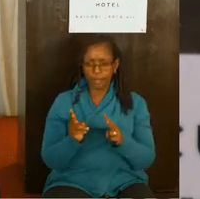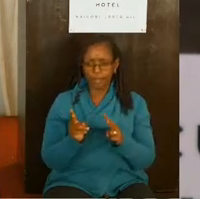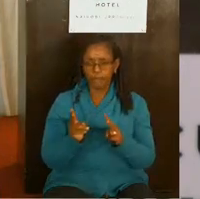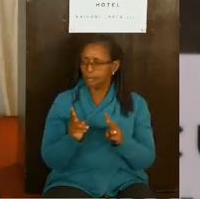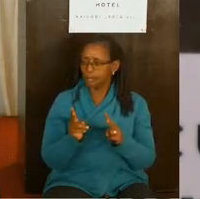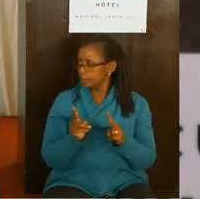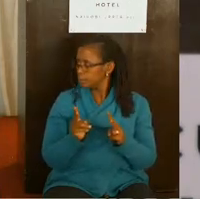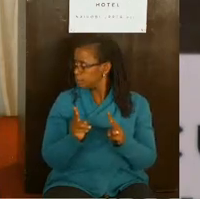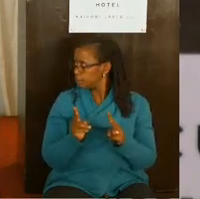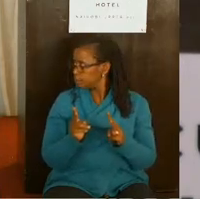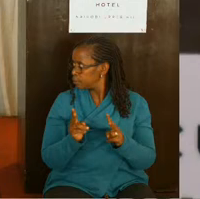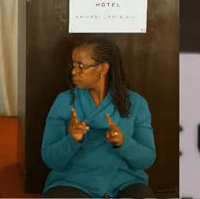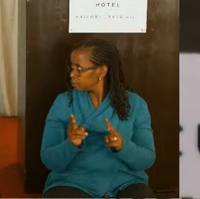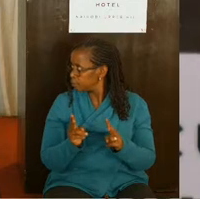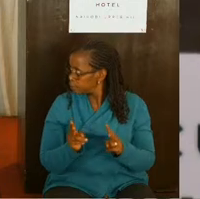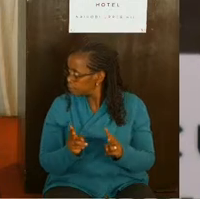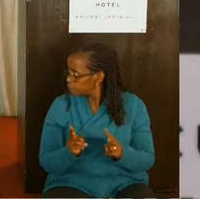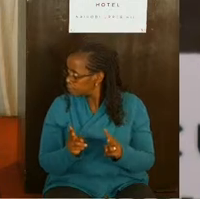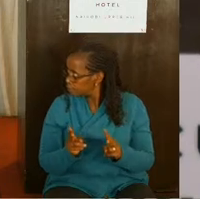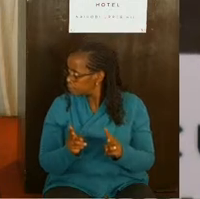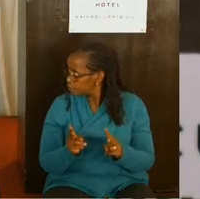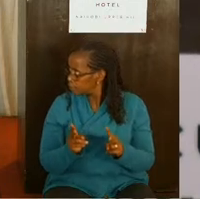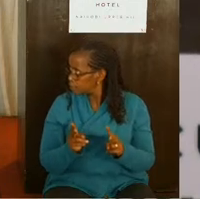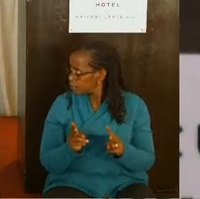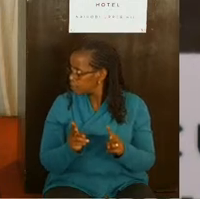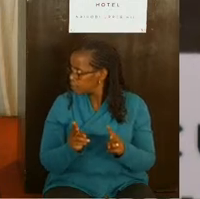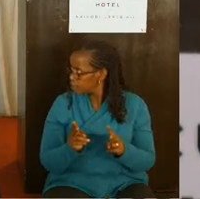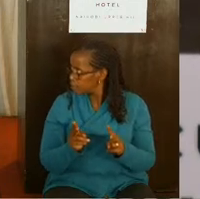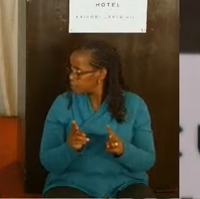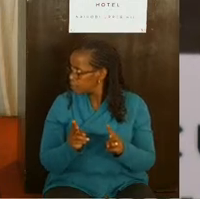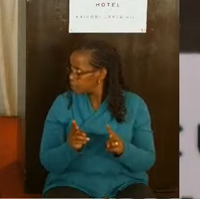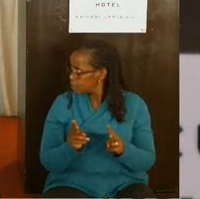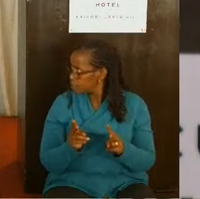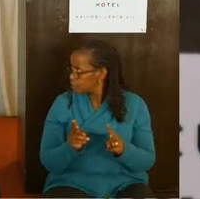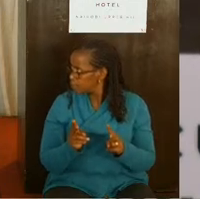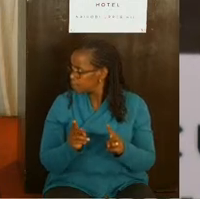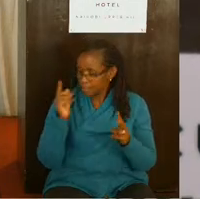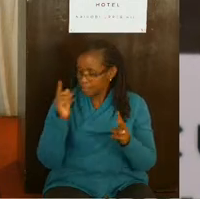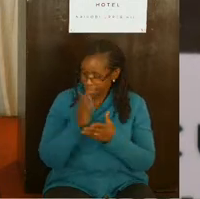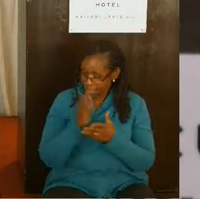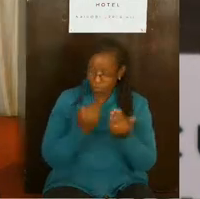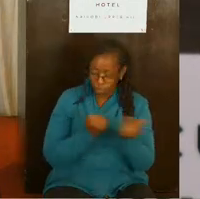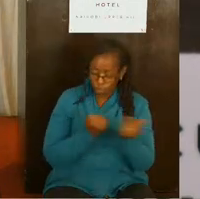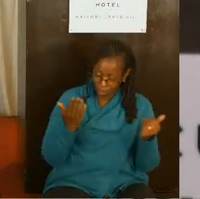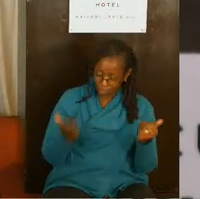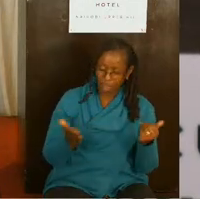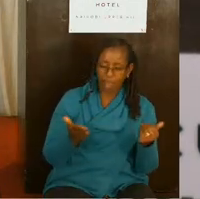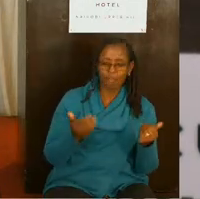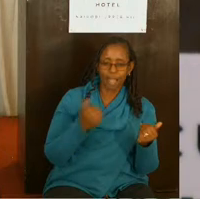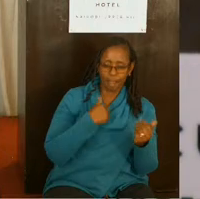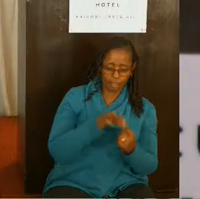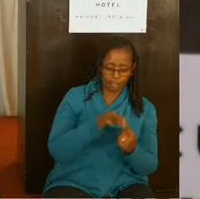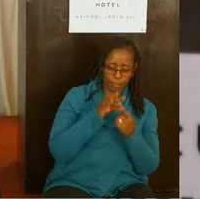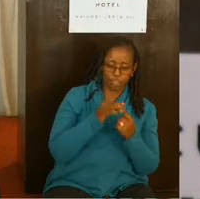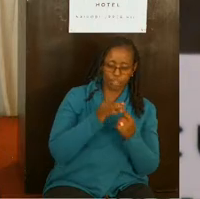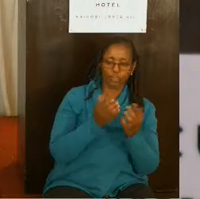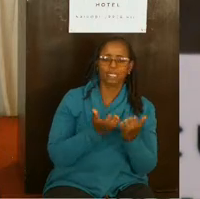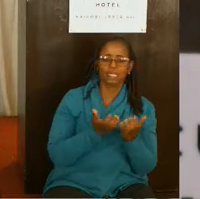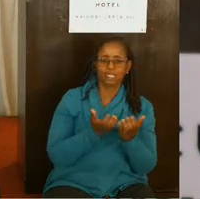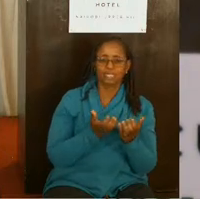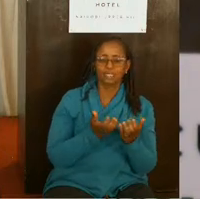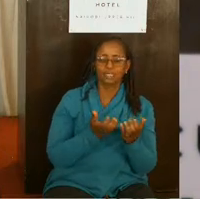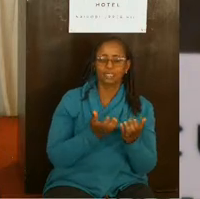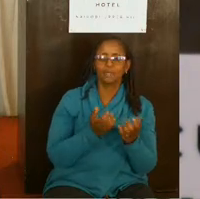and all among those children are children with special needs and yet